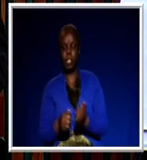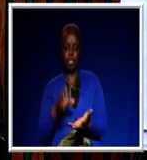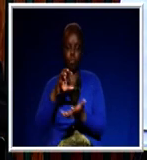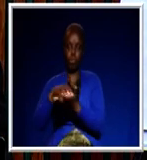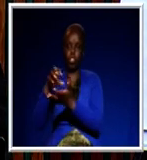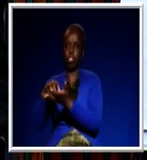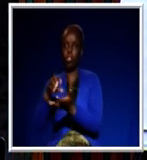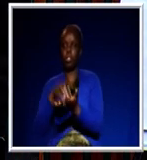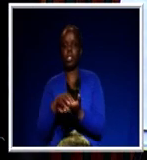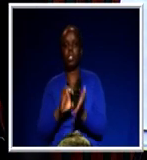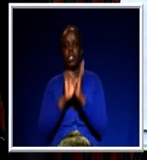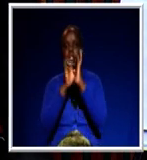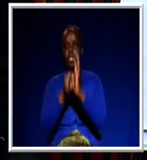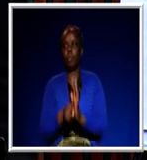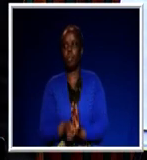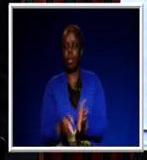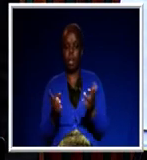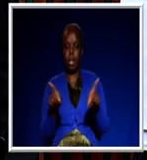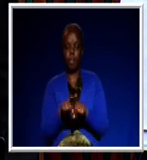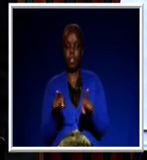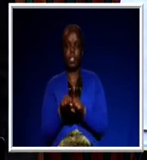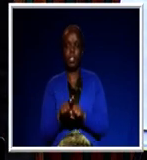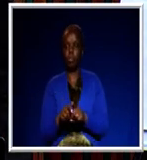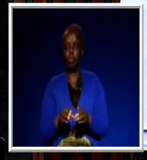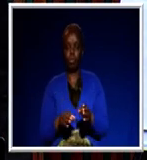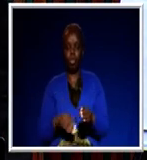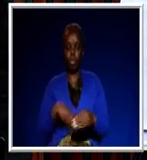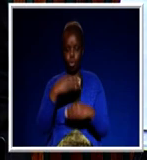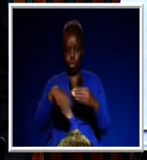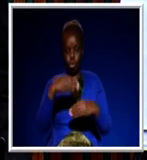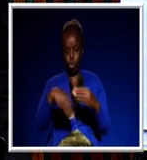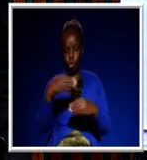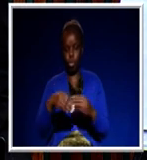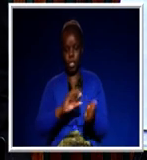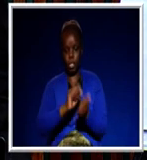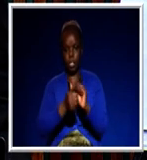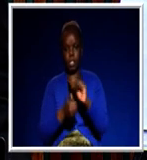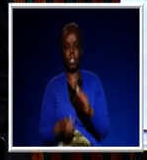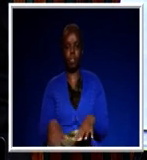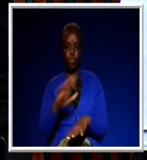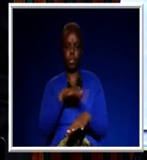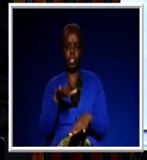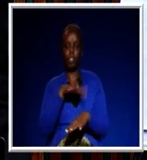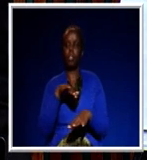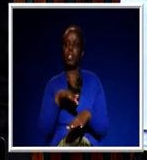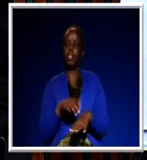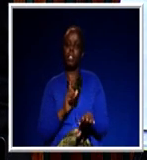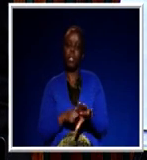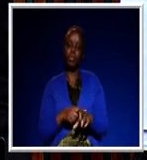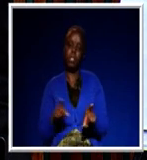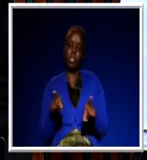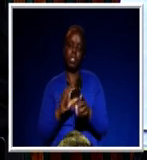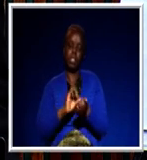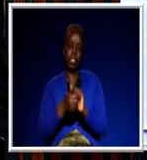we can have this object and we roll it. It is changing position, and as it changes